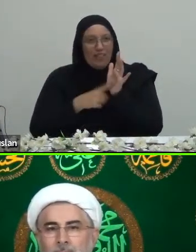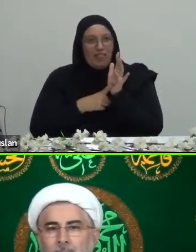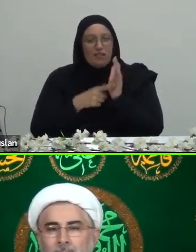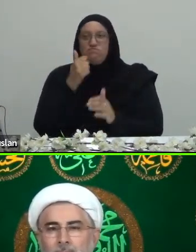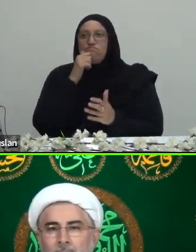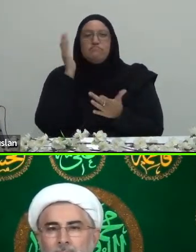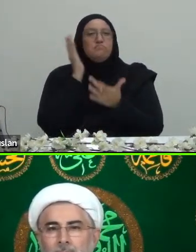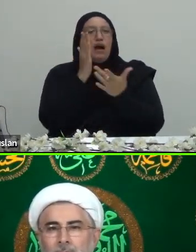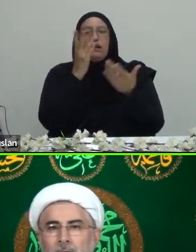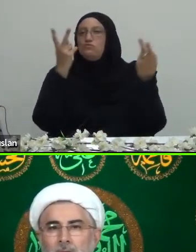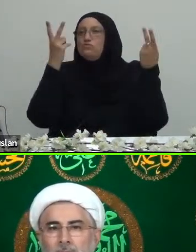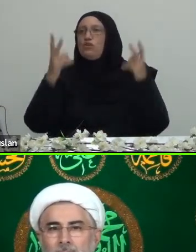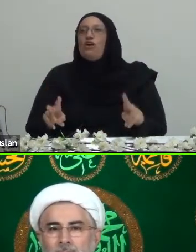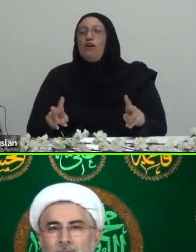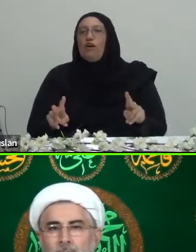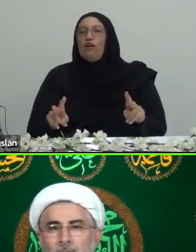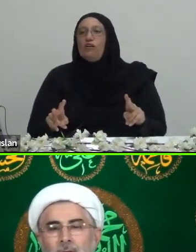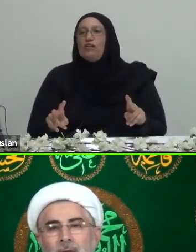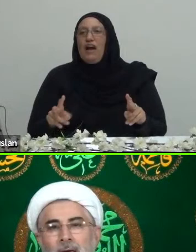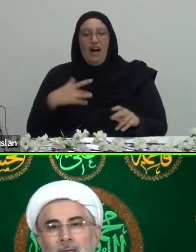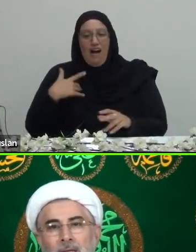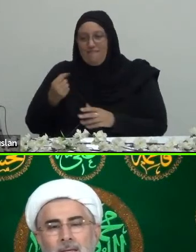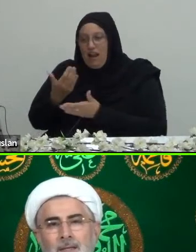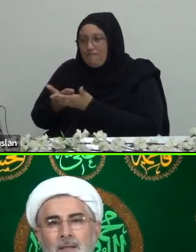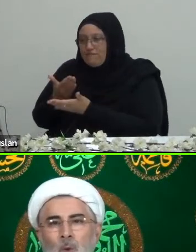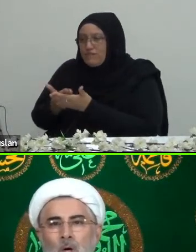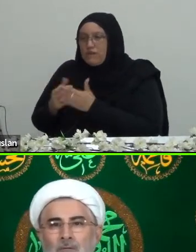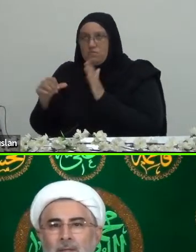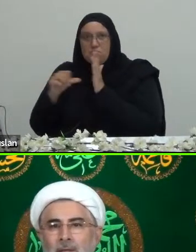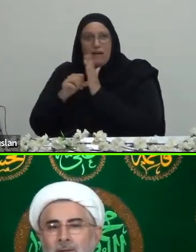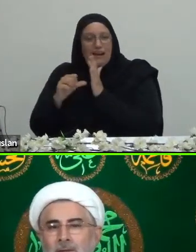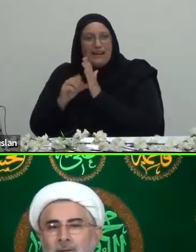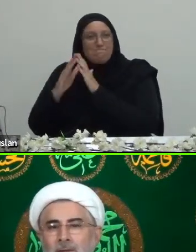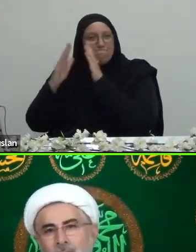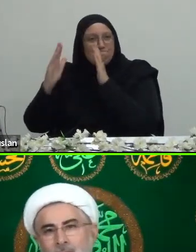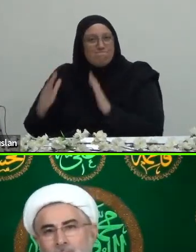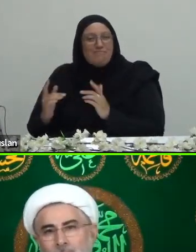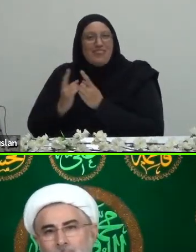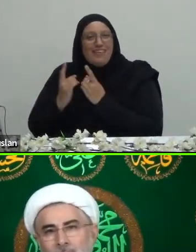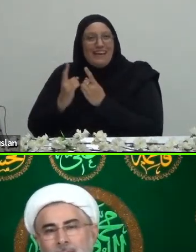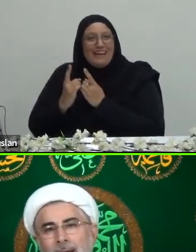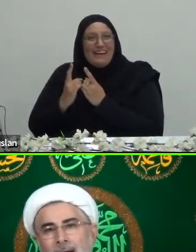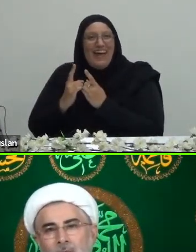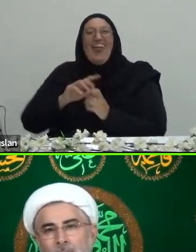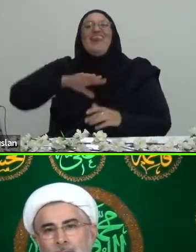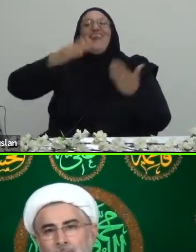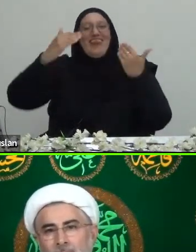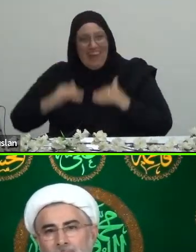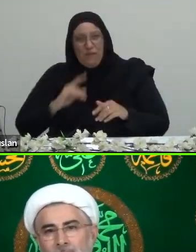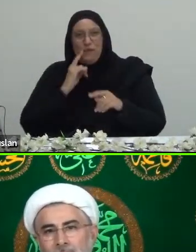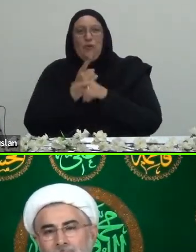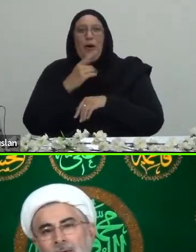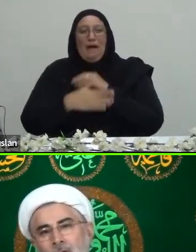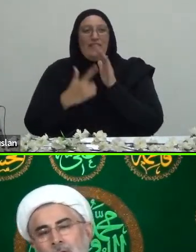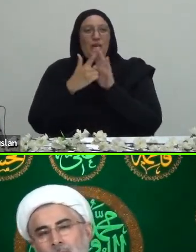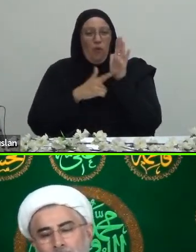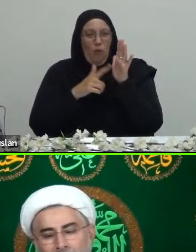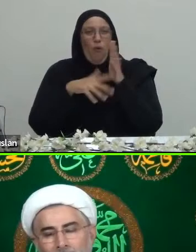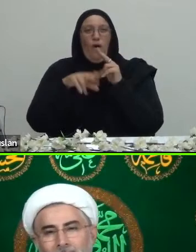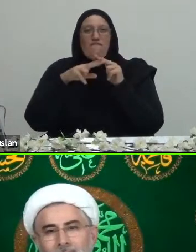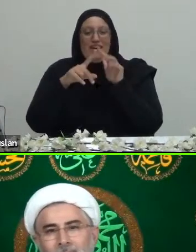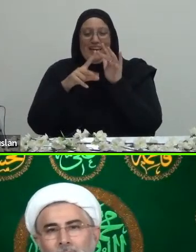some estate left behind, then the law of inheritance come in force and will be divided.